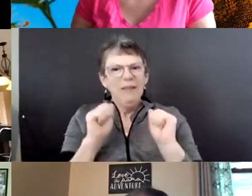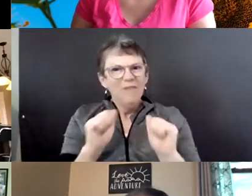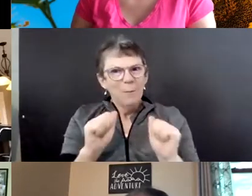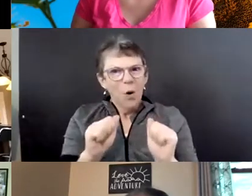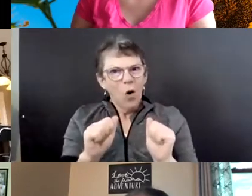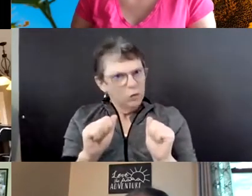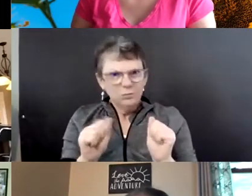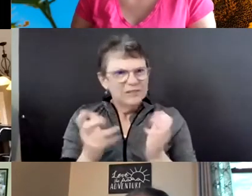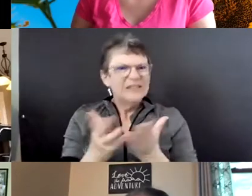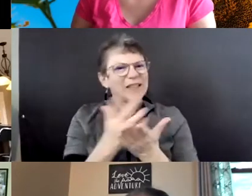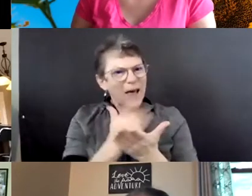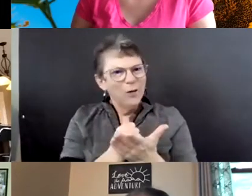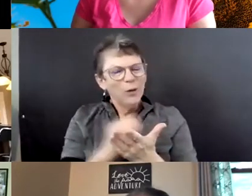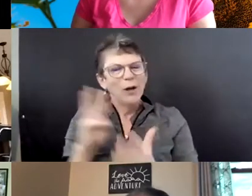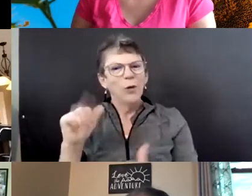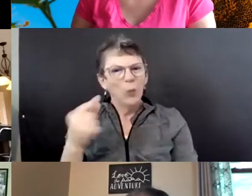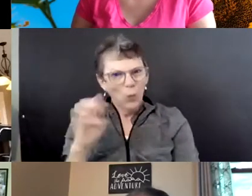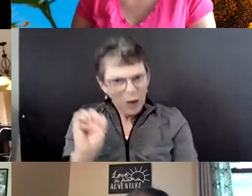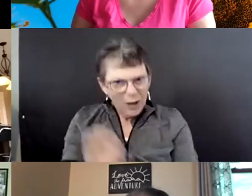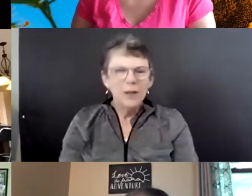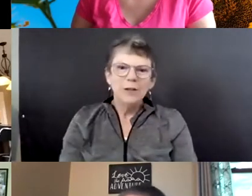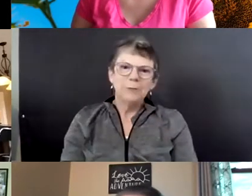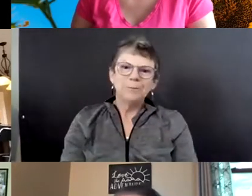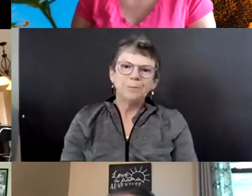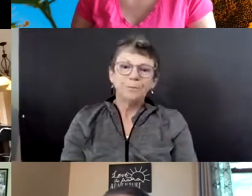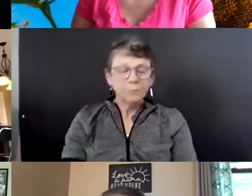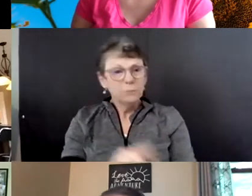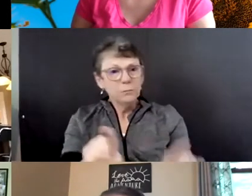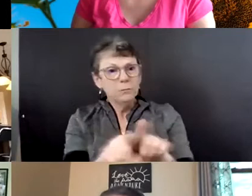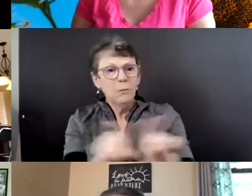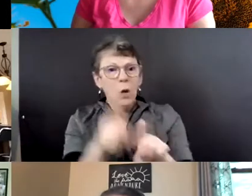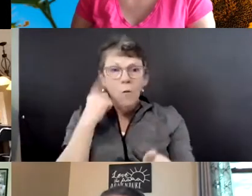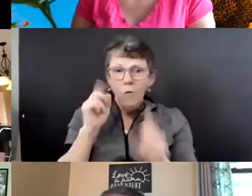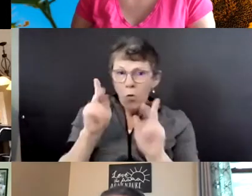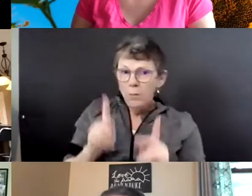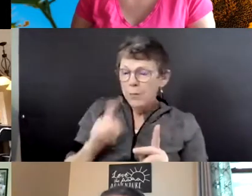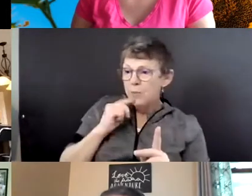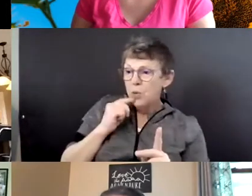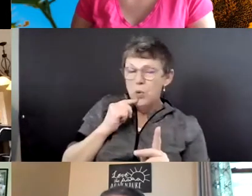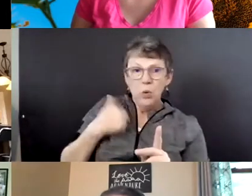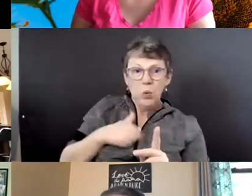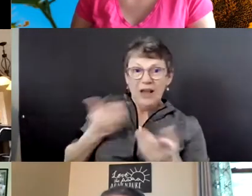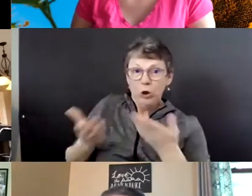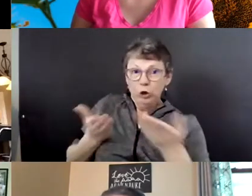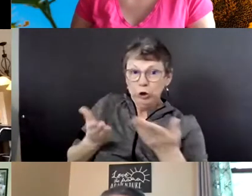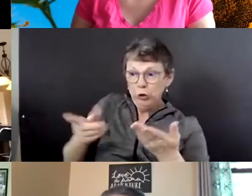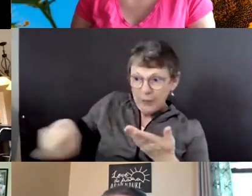thing then for, the people who are receiving those services, making sure that so it's